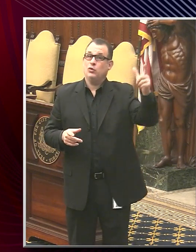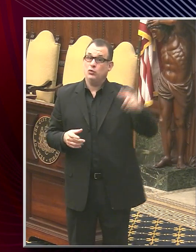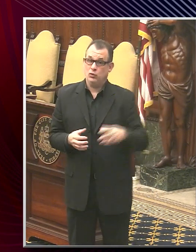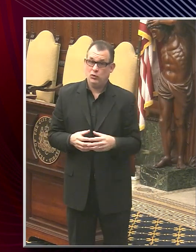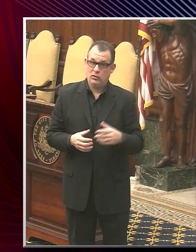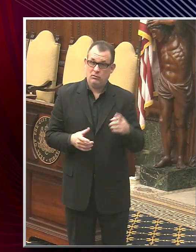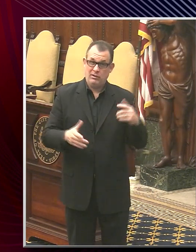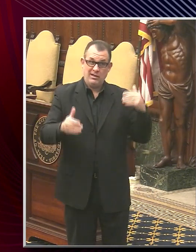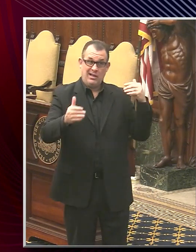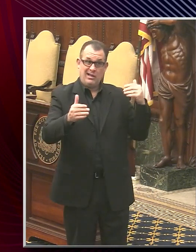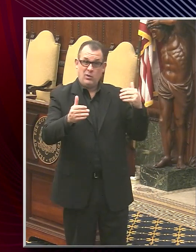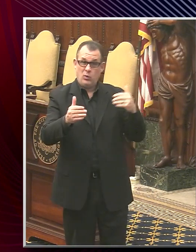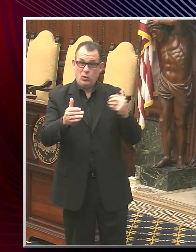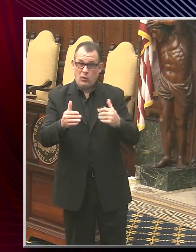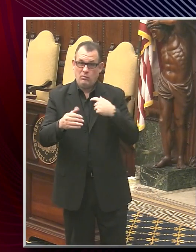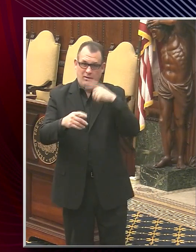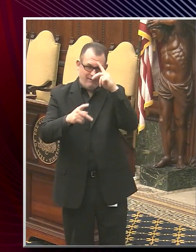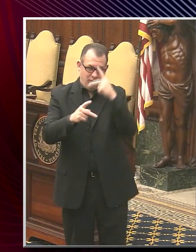we communicate with them.